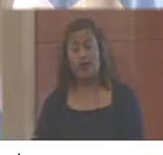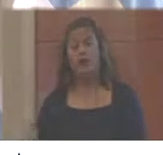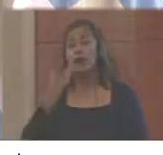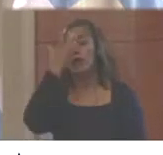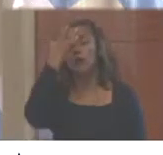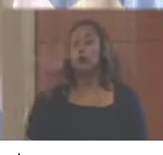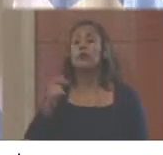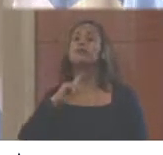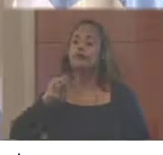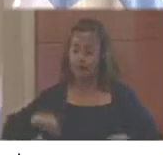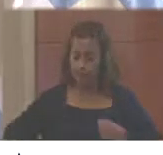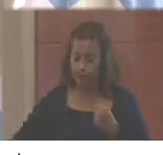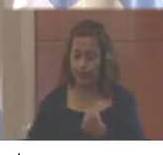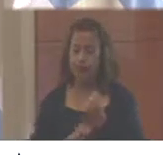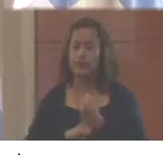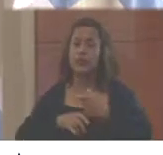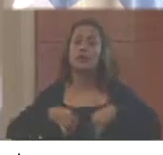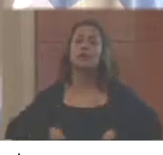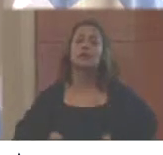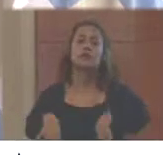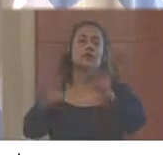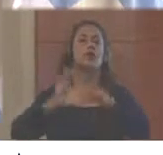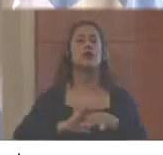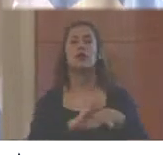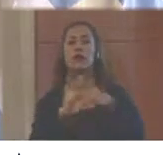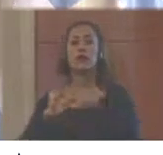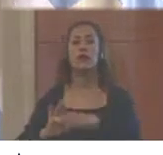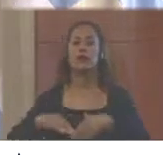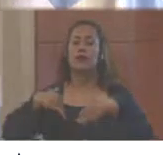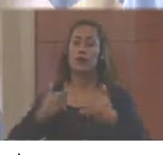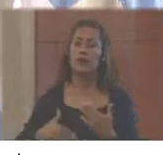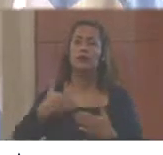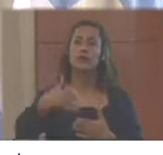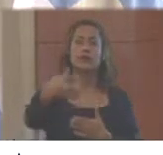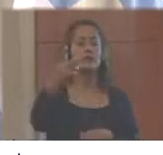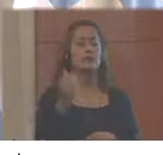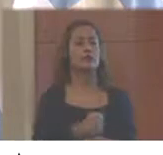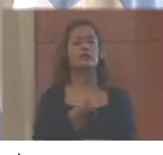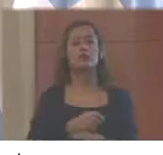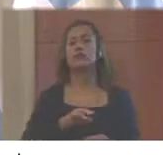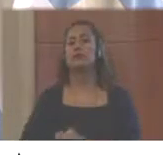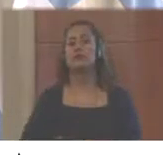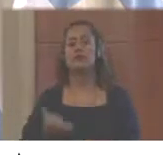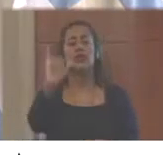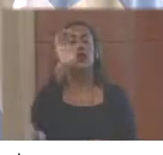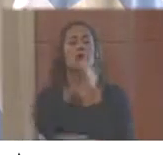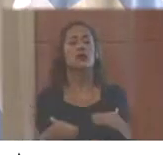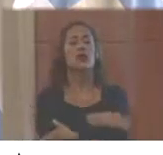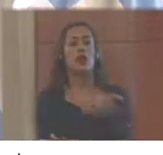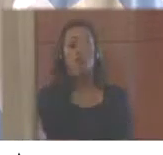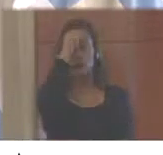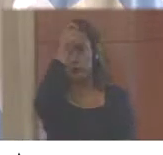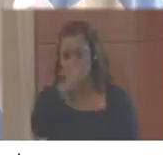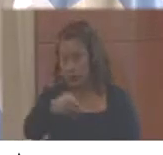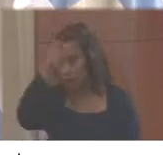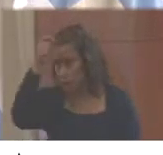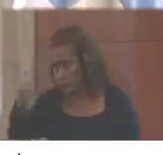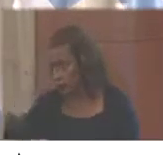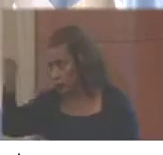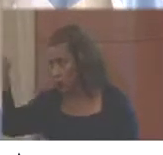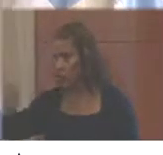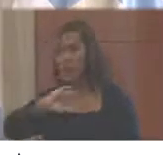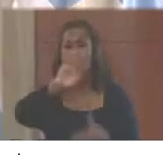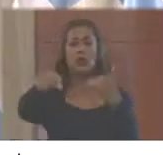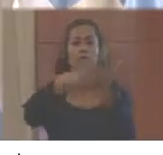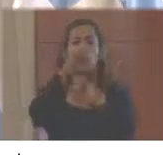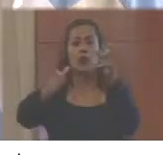thanks, and the commitment to continue to work with you in all of these tasks. I salute respectfully to